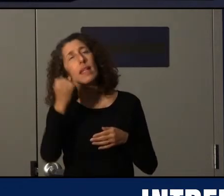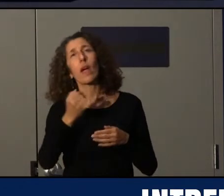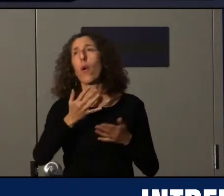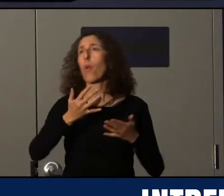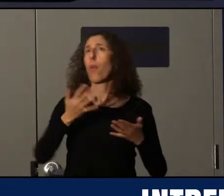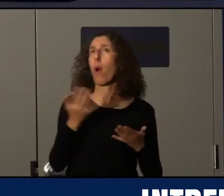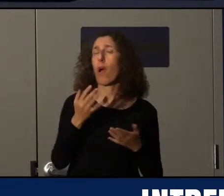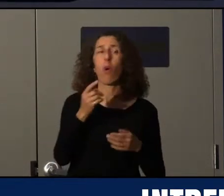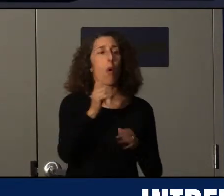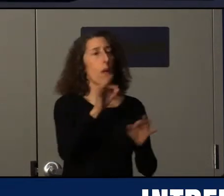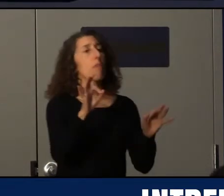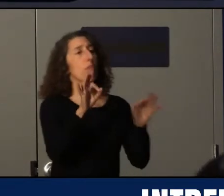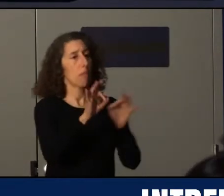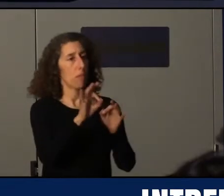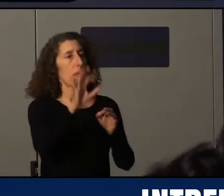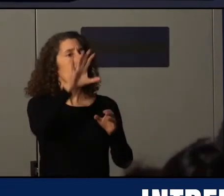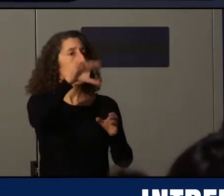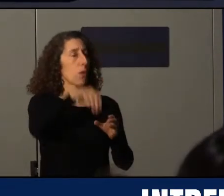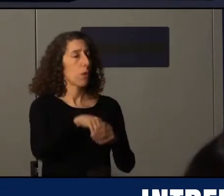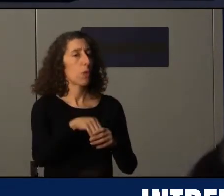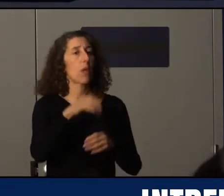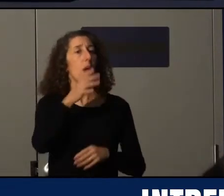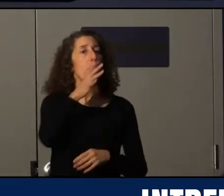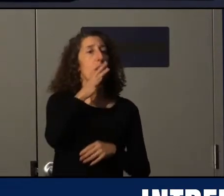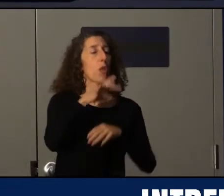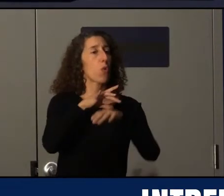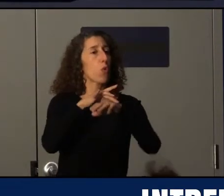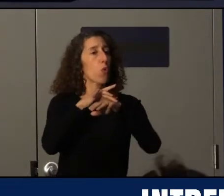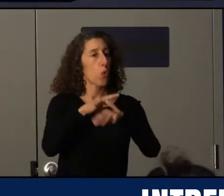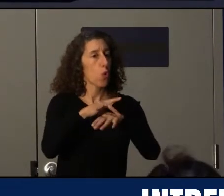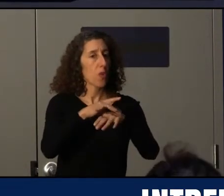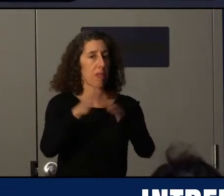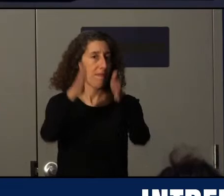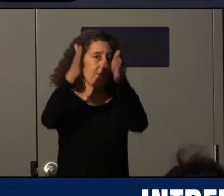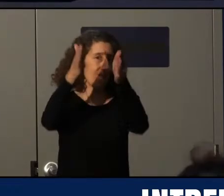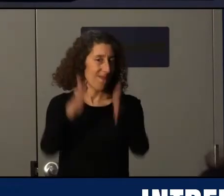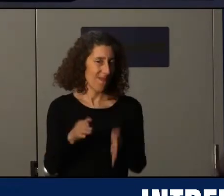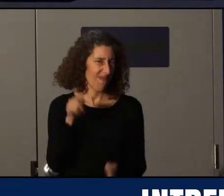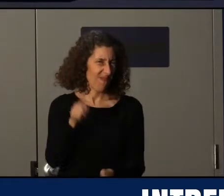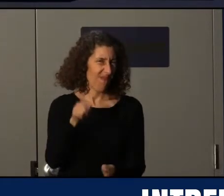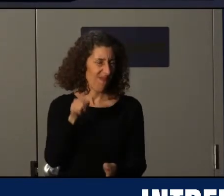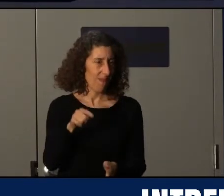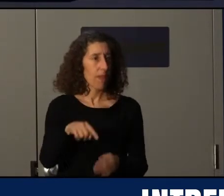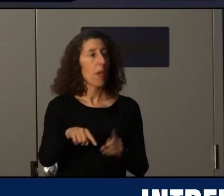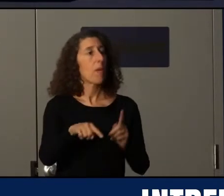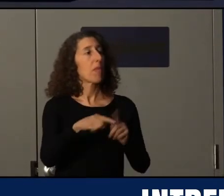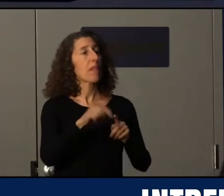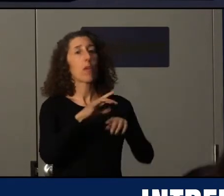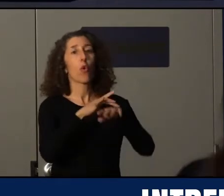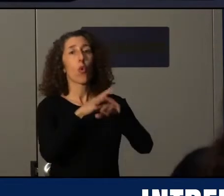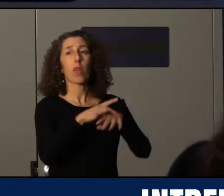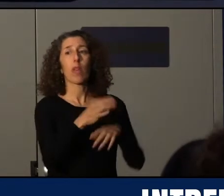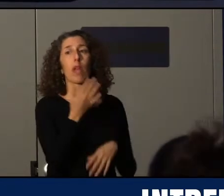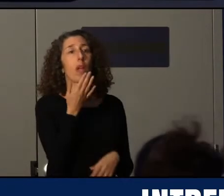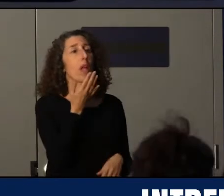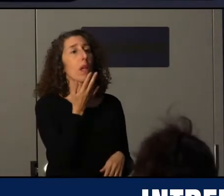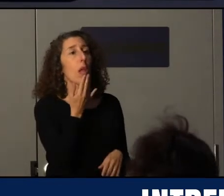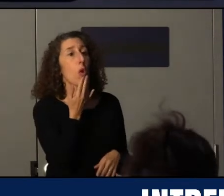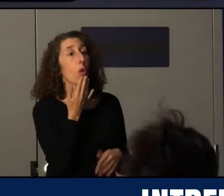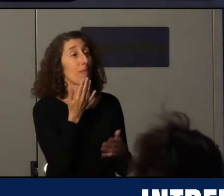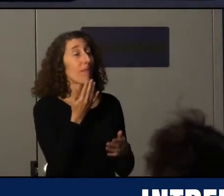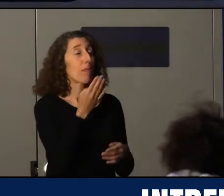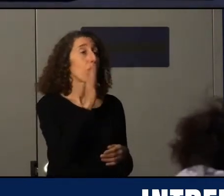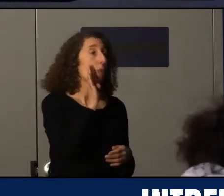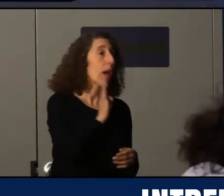with, colors that represented the beauty of our planet, followed by the SpaceX Dragon capsule also